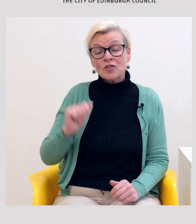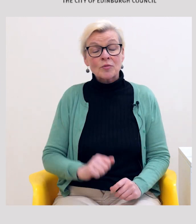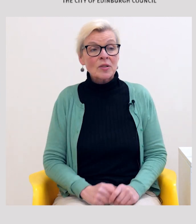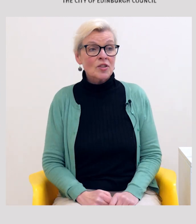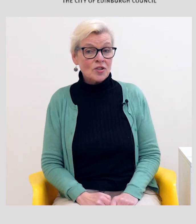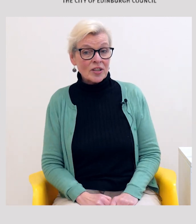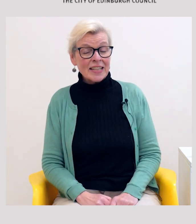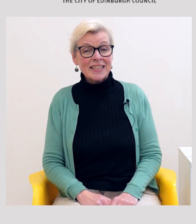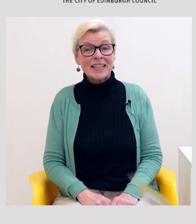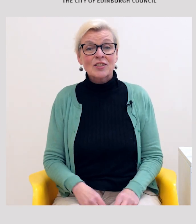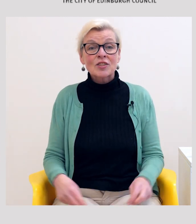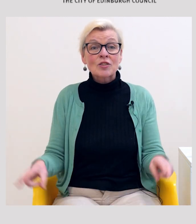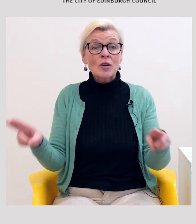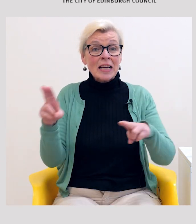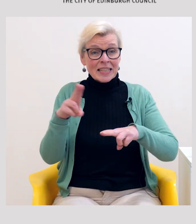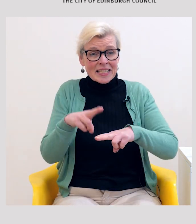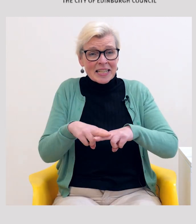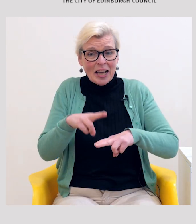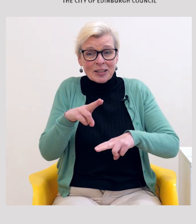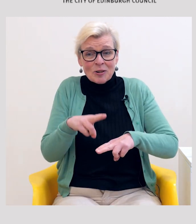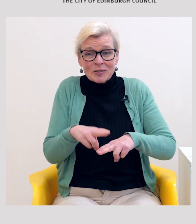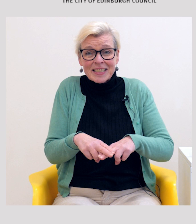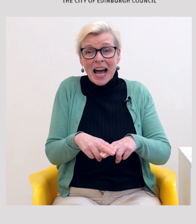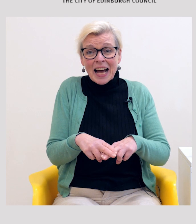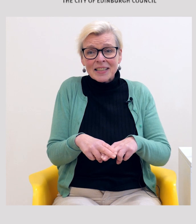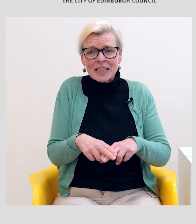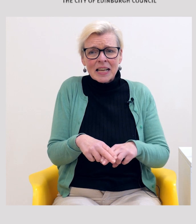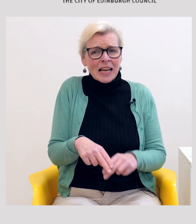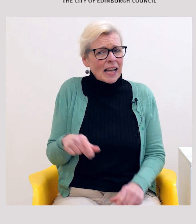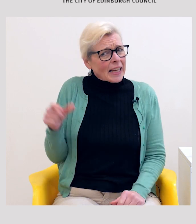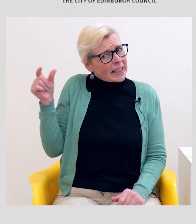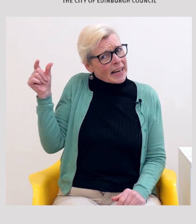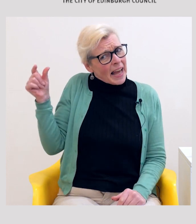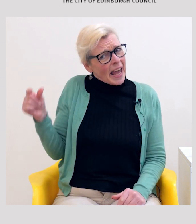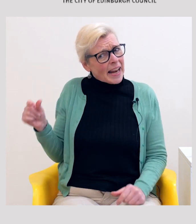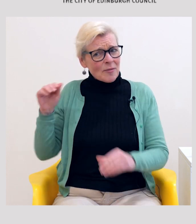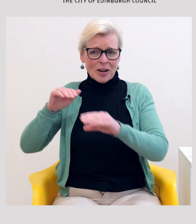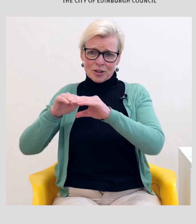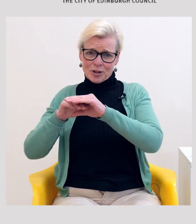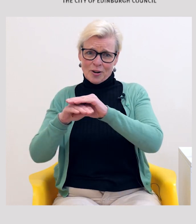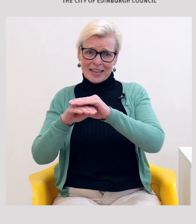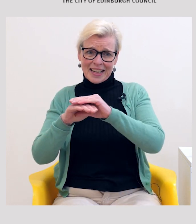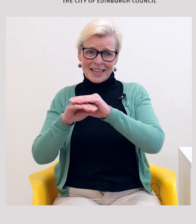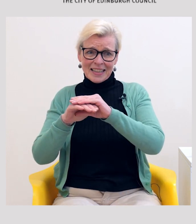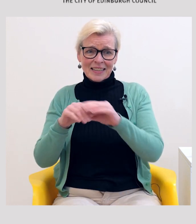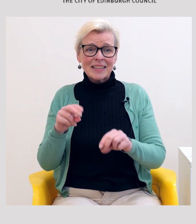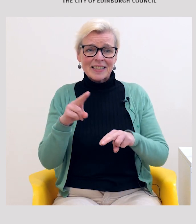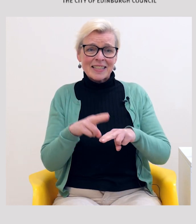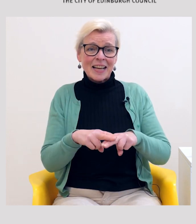his bedroom straight into Dino Dad. Can anyone join